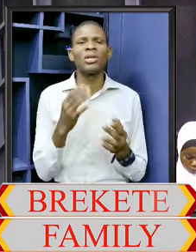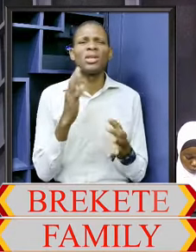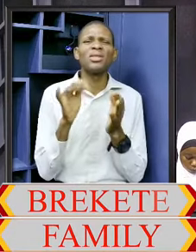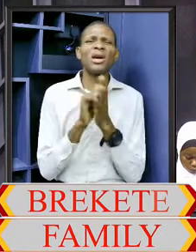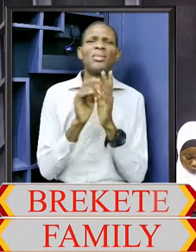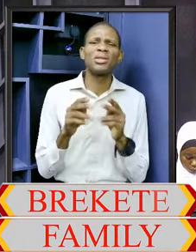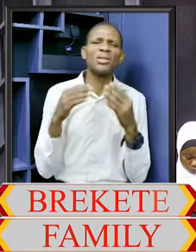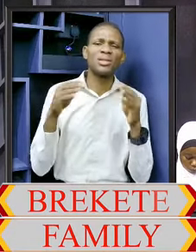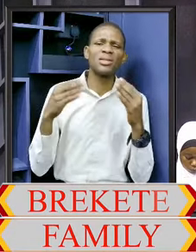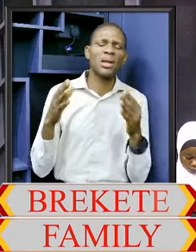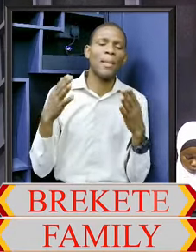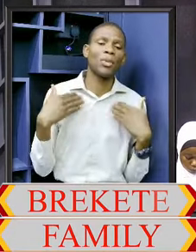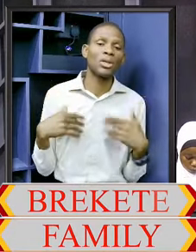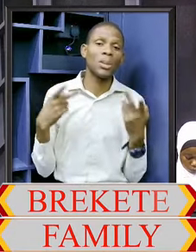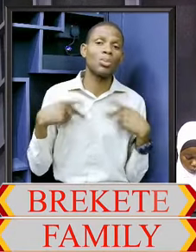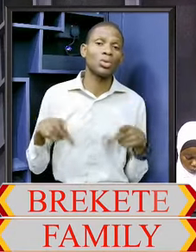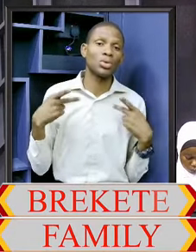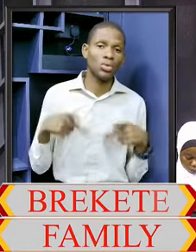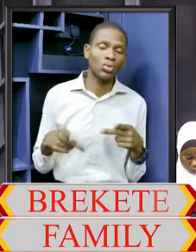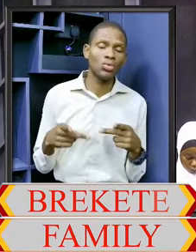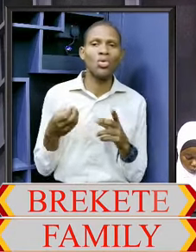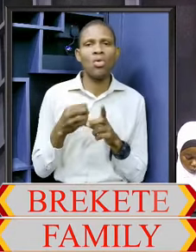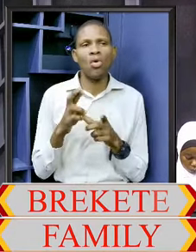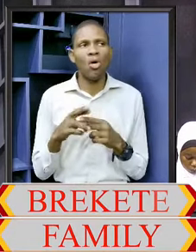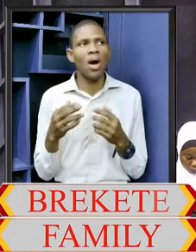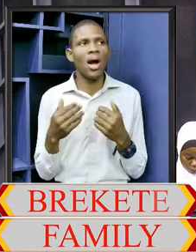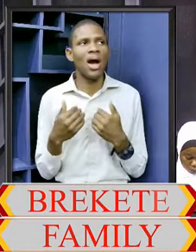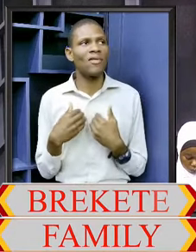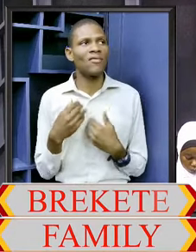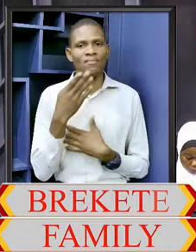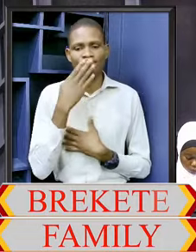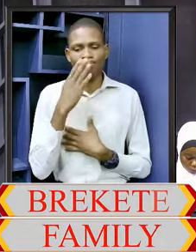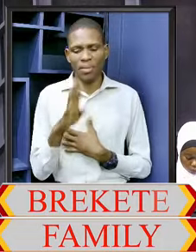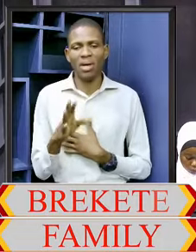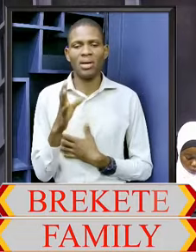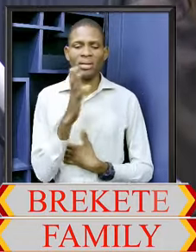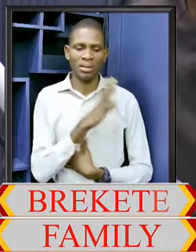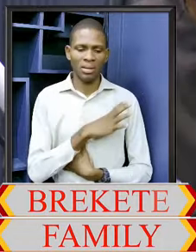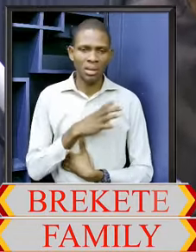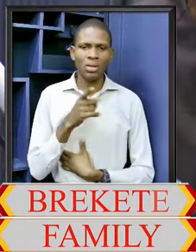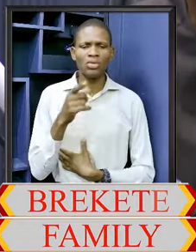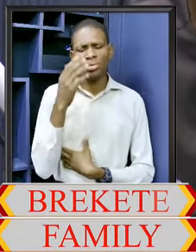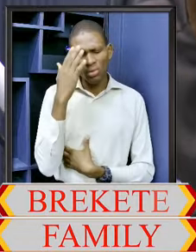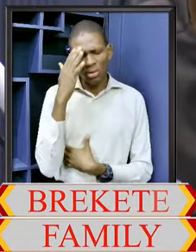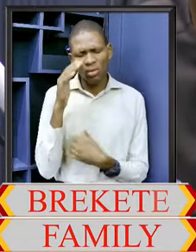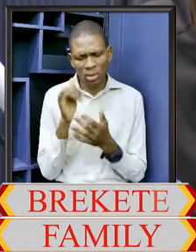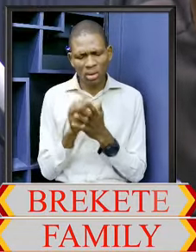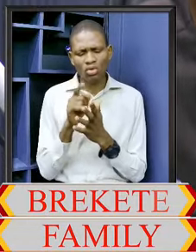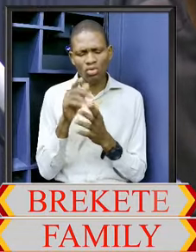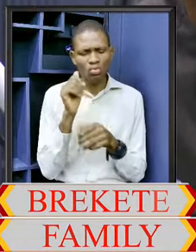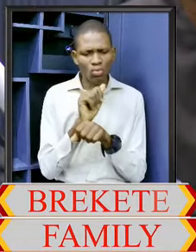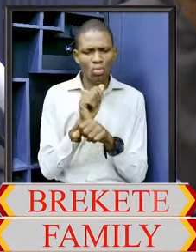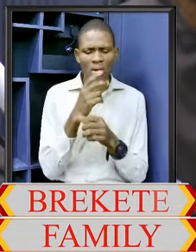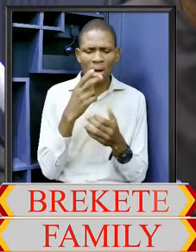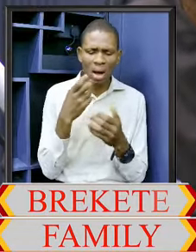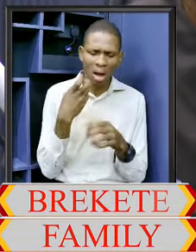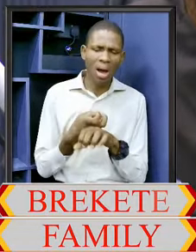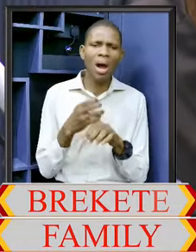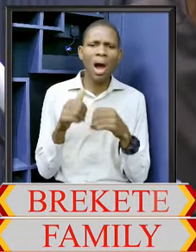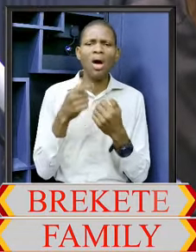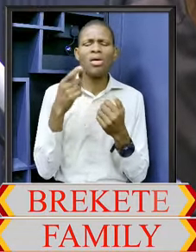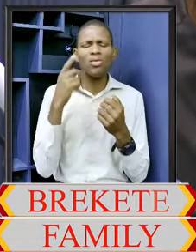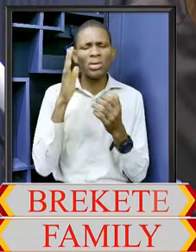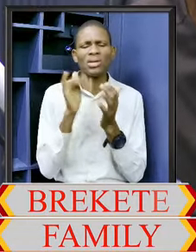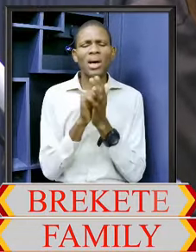if the person where we say, he get very bad character, and they don't realize, and they talk, say, they work hard. How he go take work hard? Maybe in a